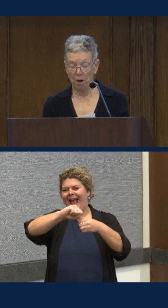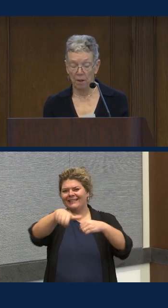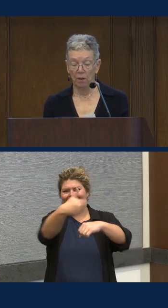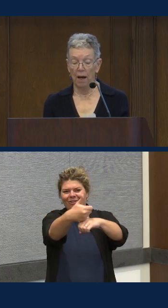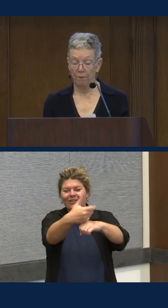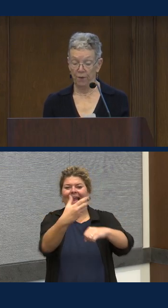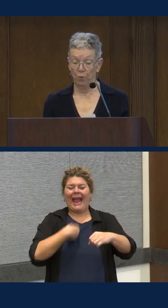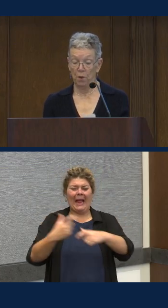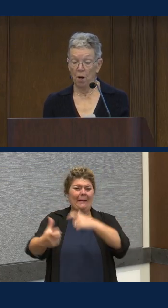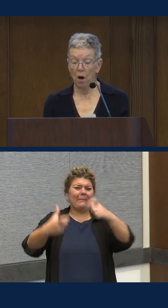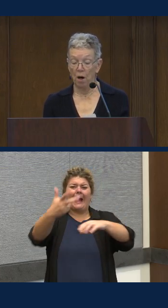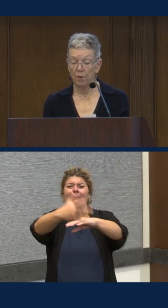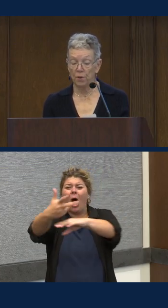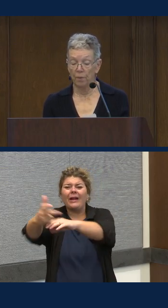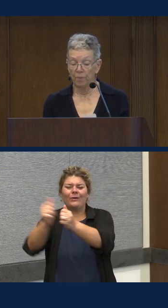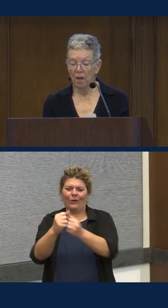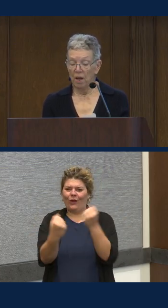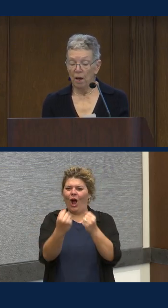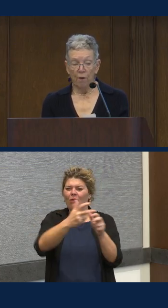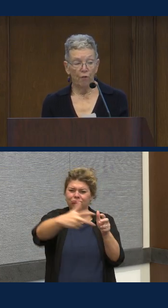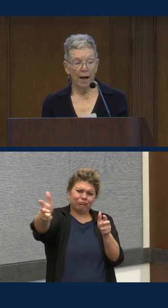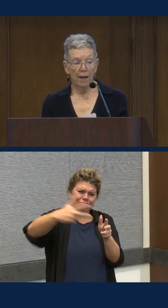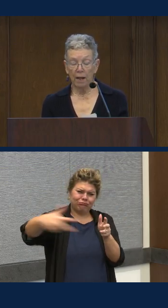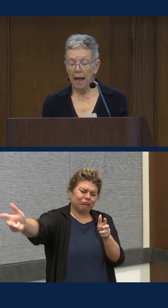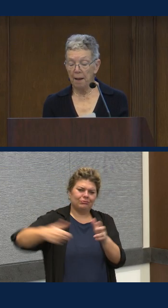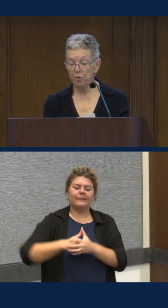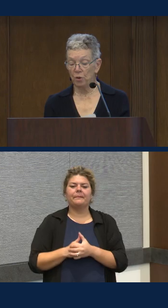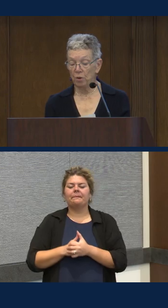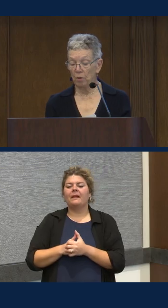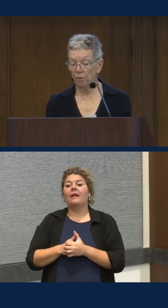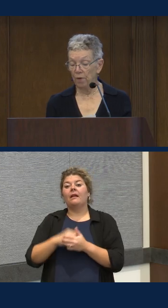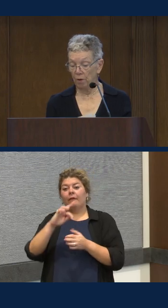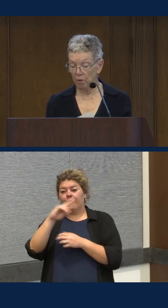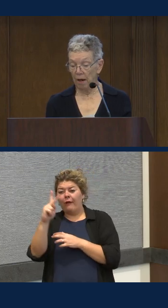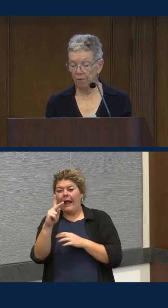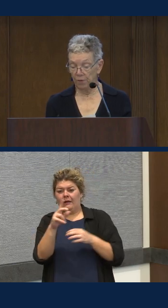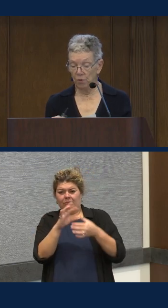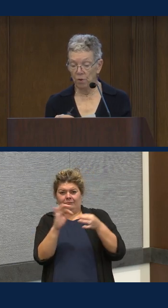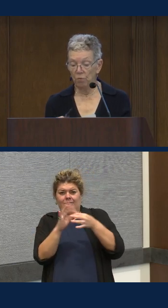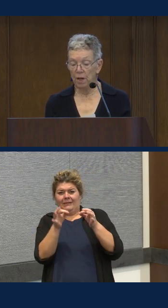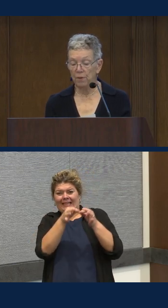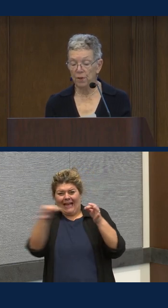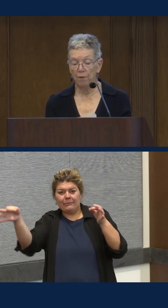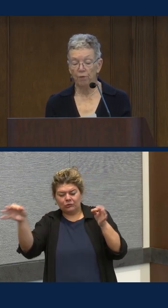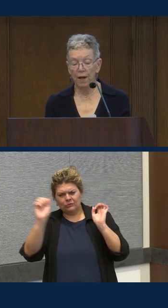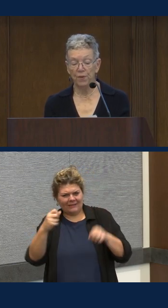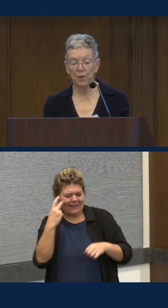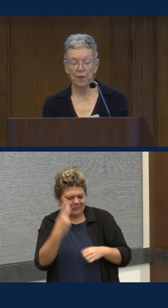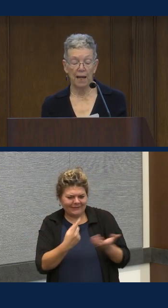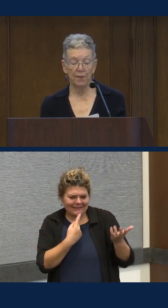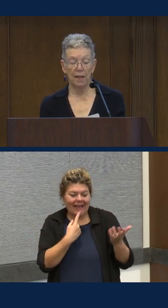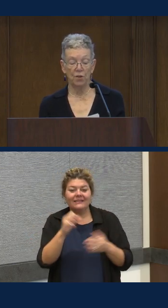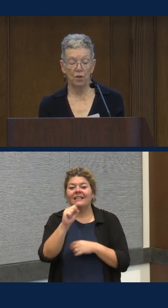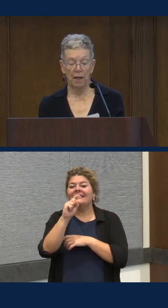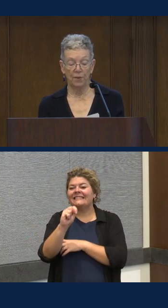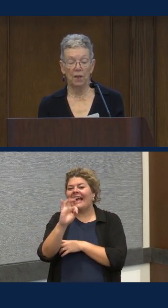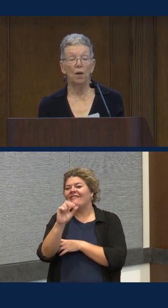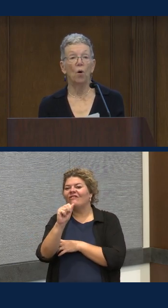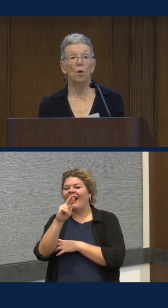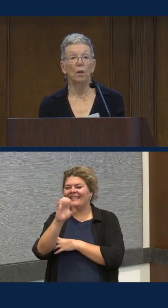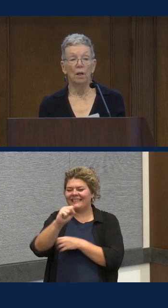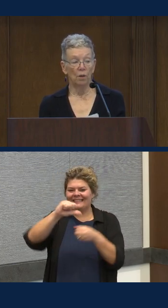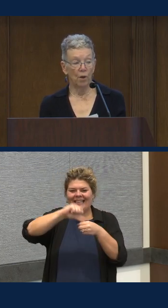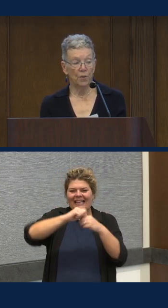huge parking lot filled with cars. Frank captioned the photograph, as you can read, St. Francis Gas Station and